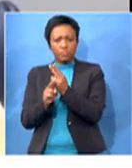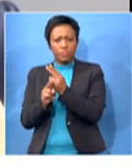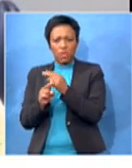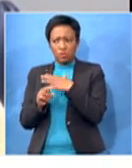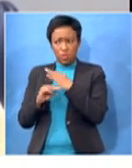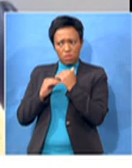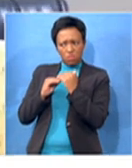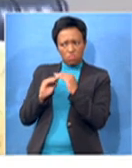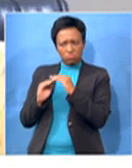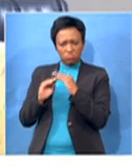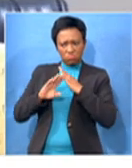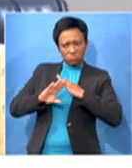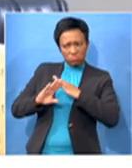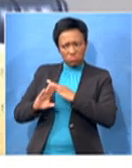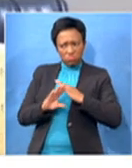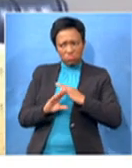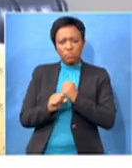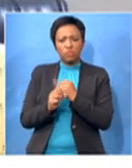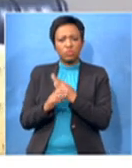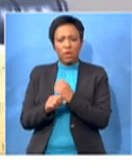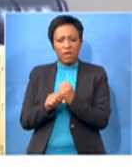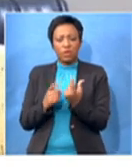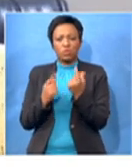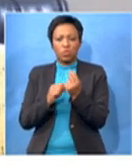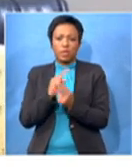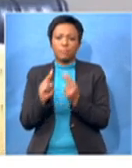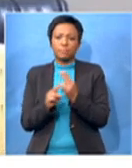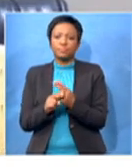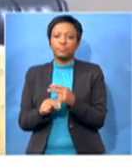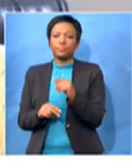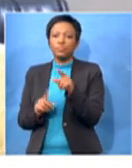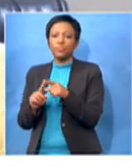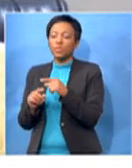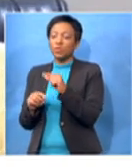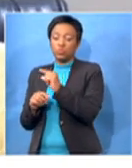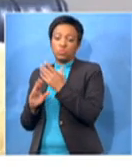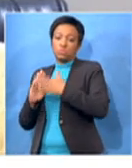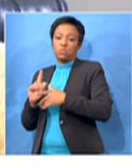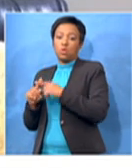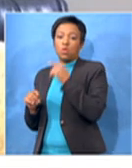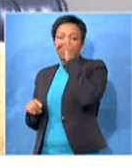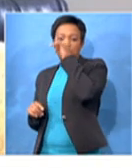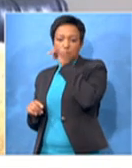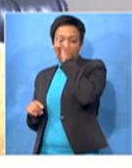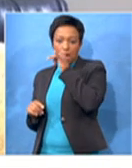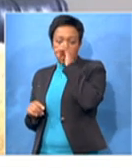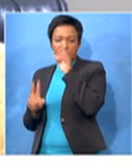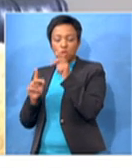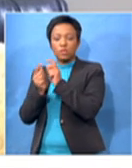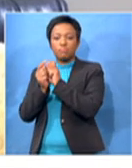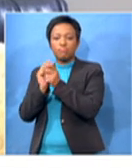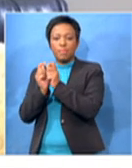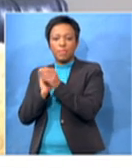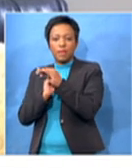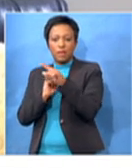against that. Right. Just before I let you go, Advocate, what is your view then regarding the Criminal-Related Matters Amendment Bill that seeks